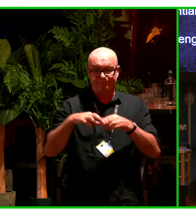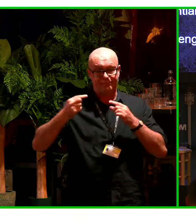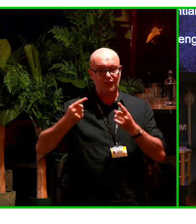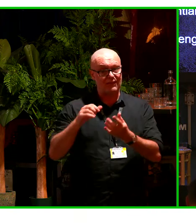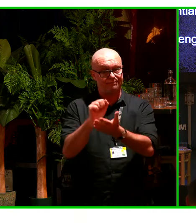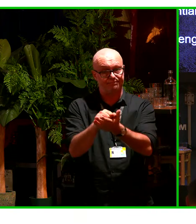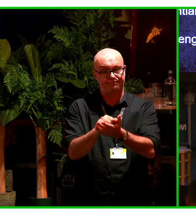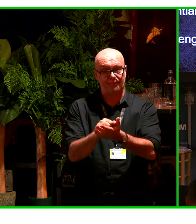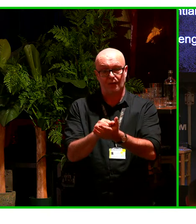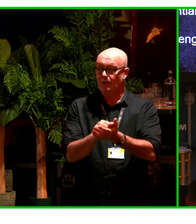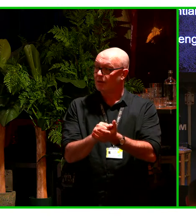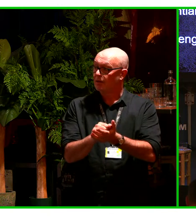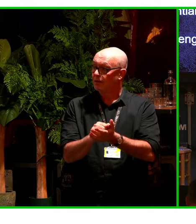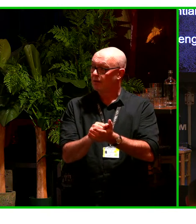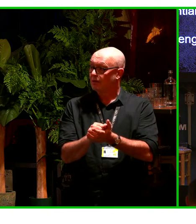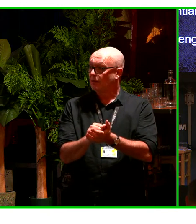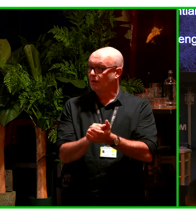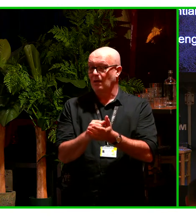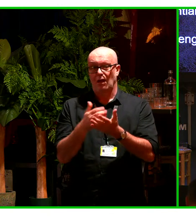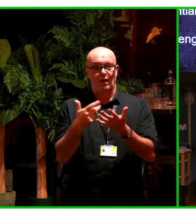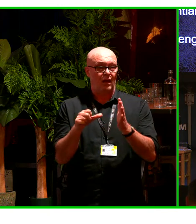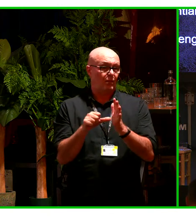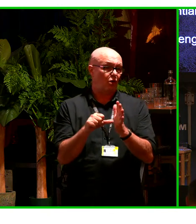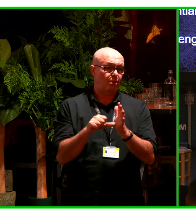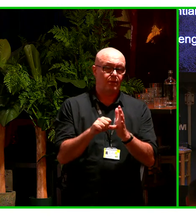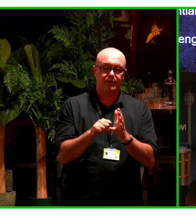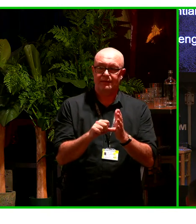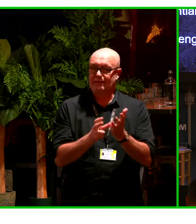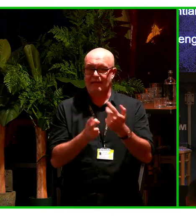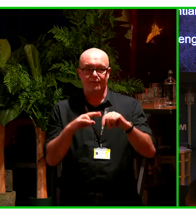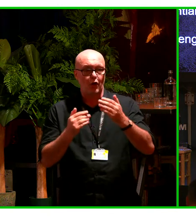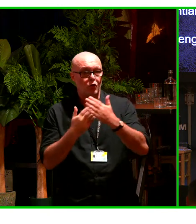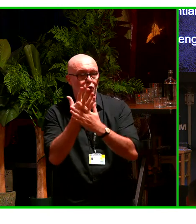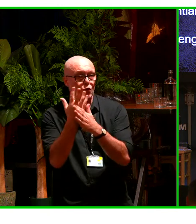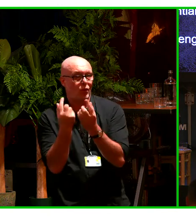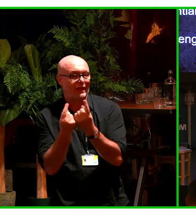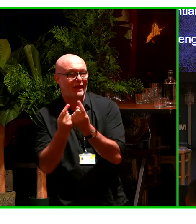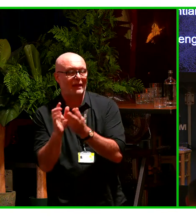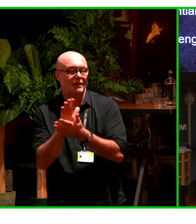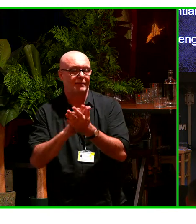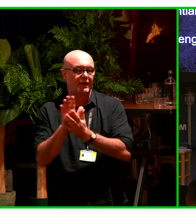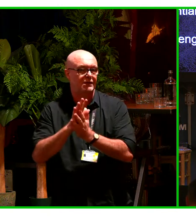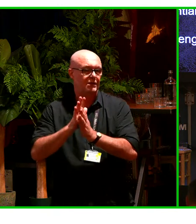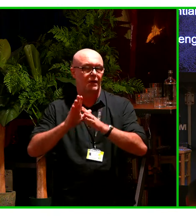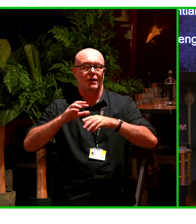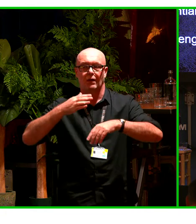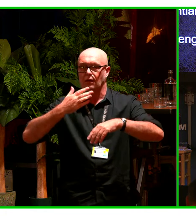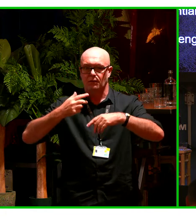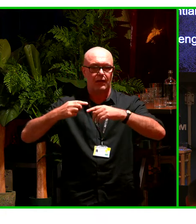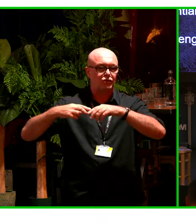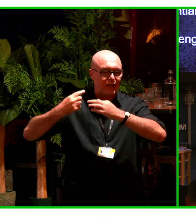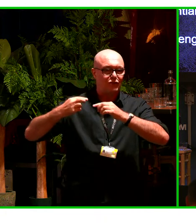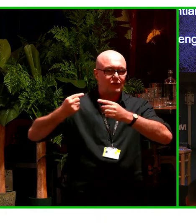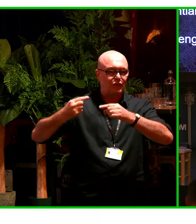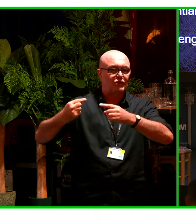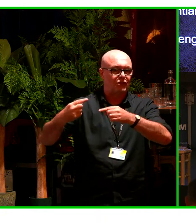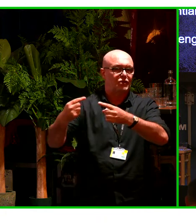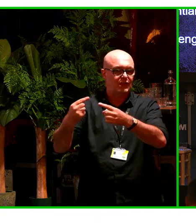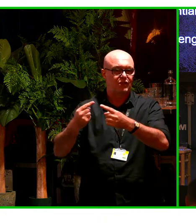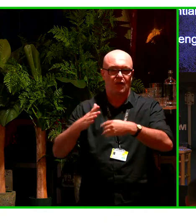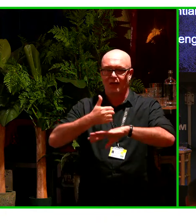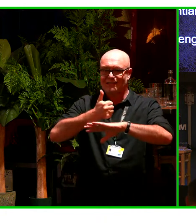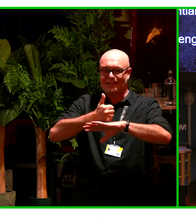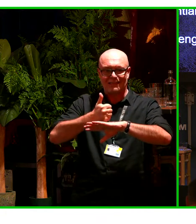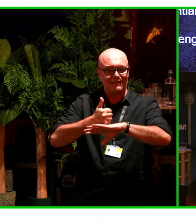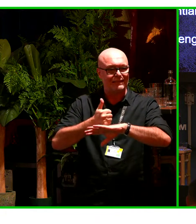Unfortunately, particularly in construction, everything's against new technology and innovation. Standards aren't set to allow